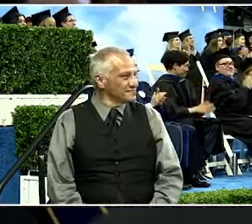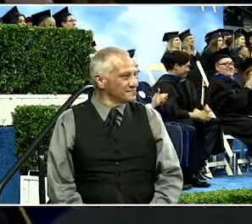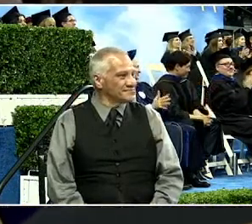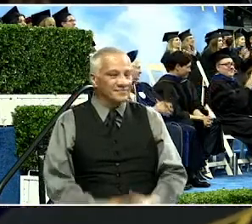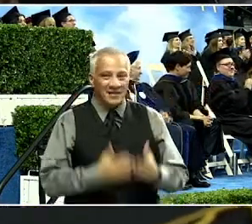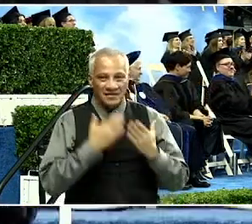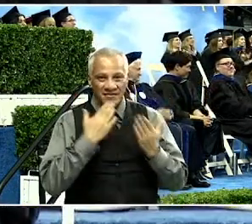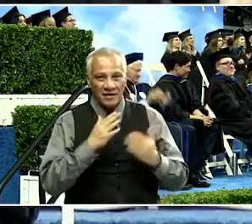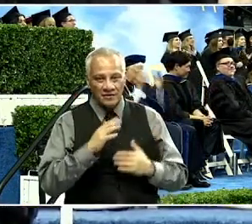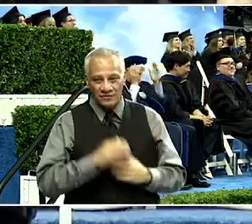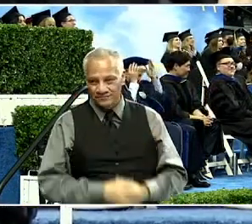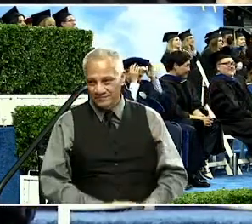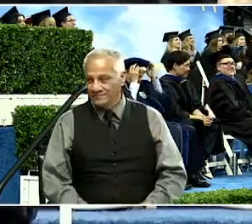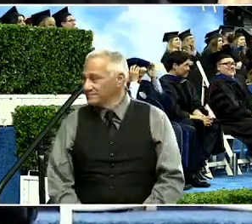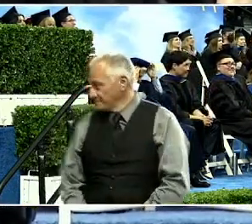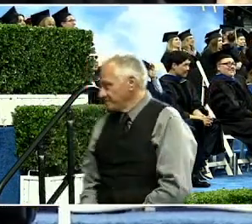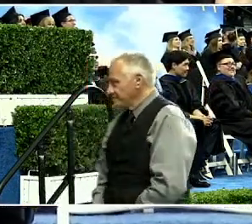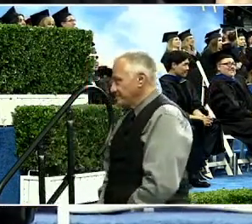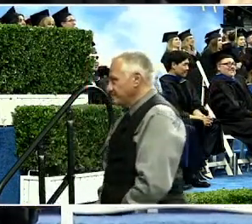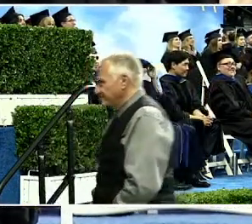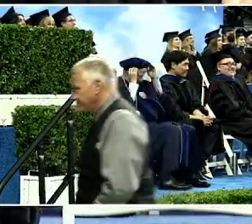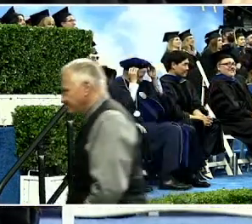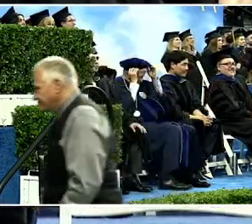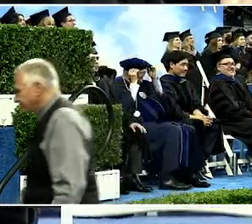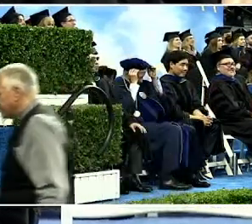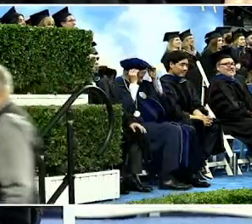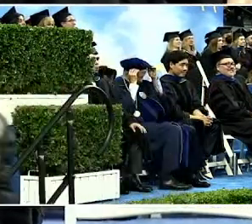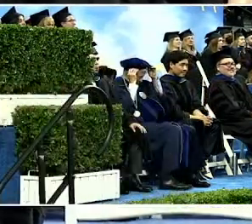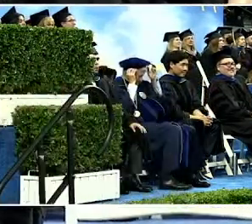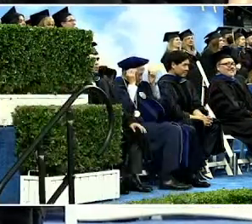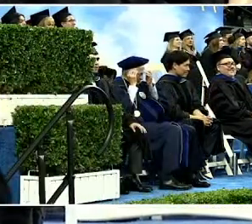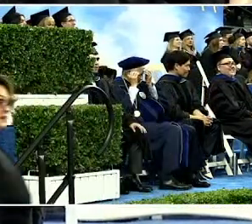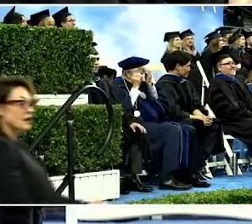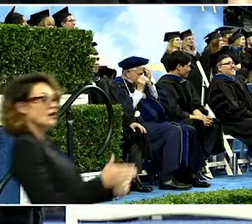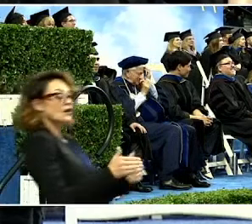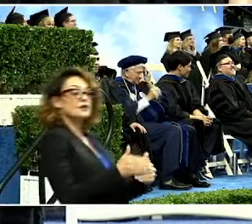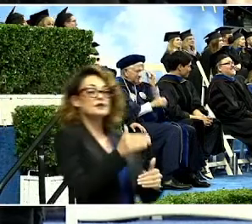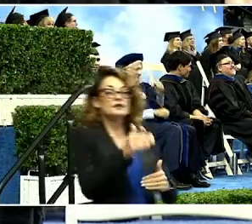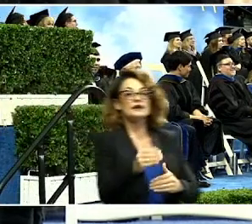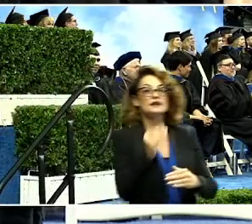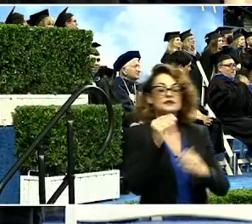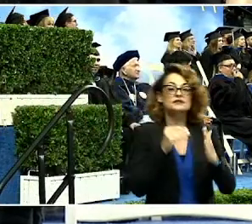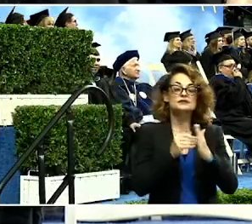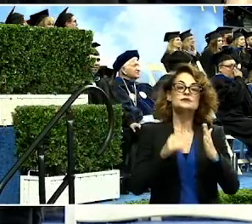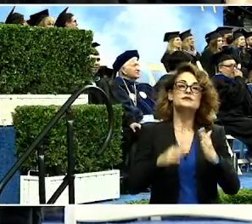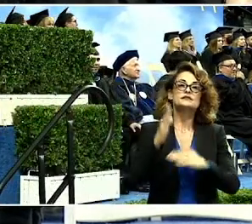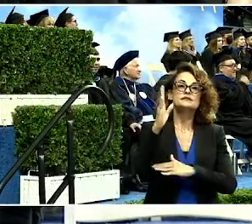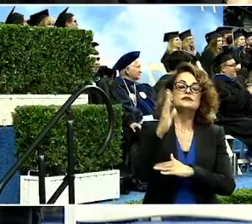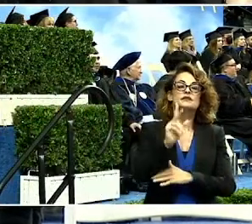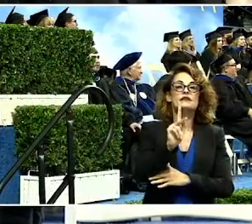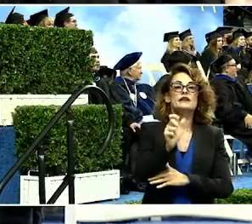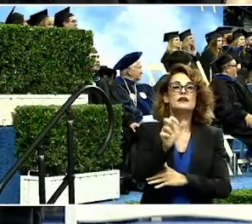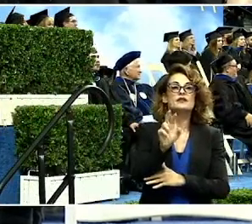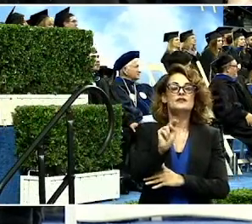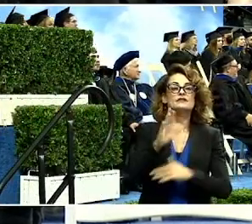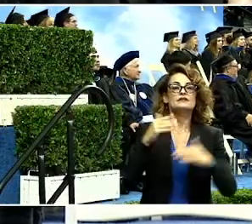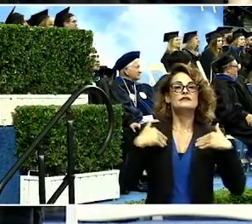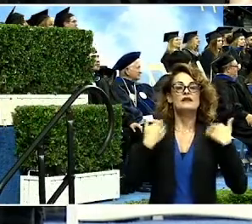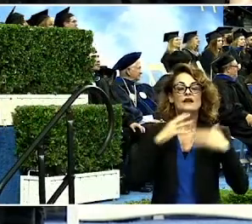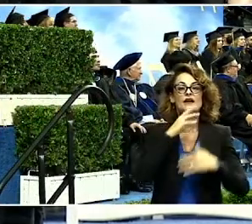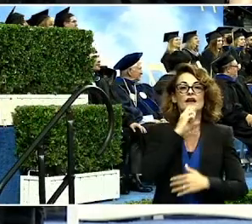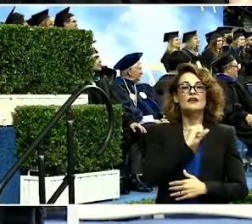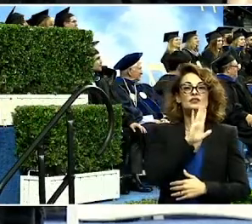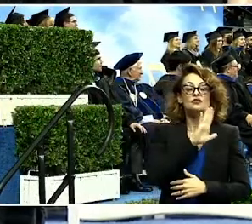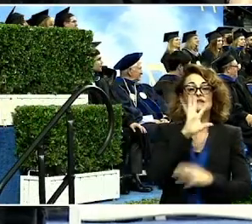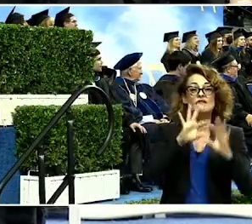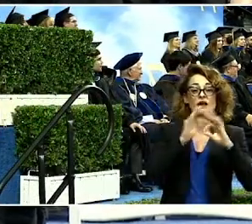Thank you, Anvi. Our next speaker, Karen Detko, was born in Ukraine, and at a young age, she and her family immigrated to